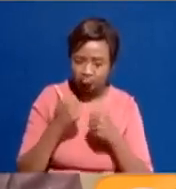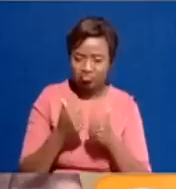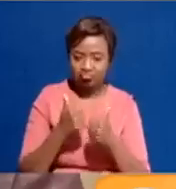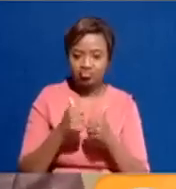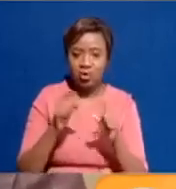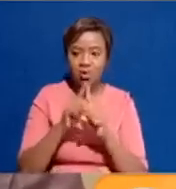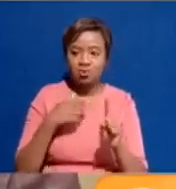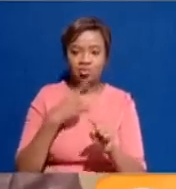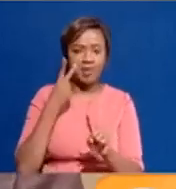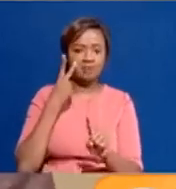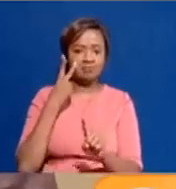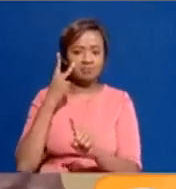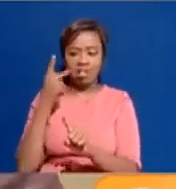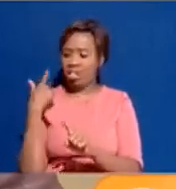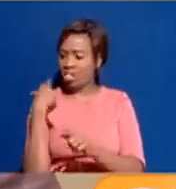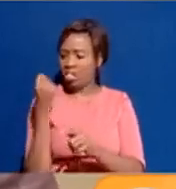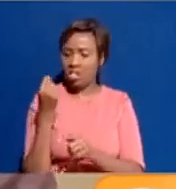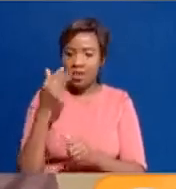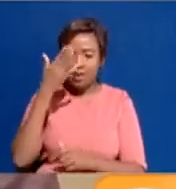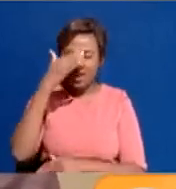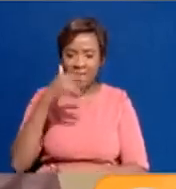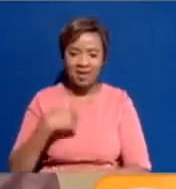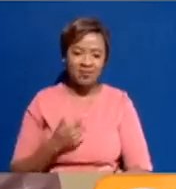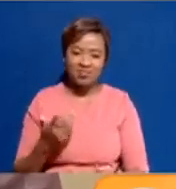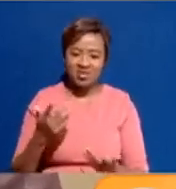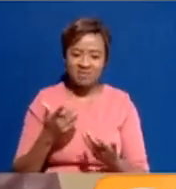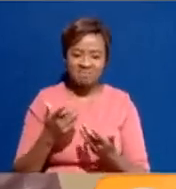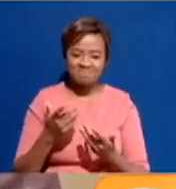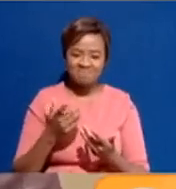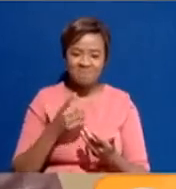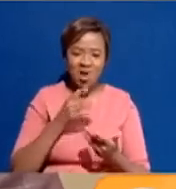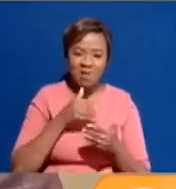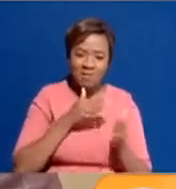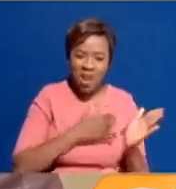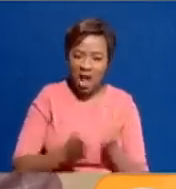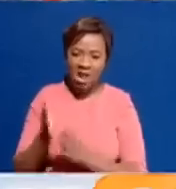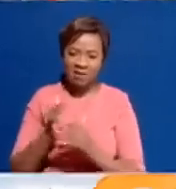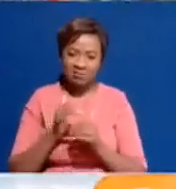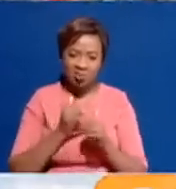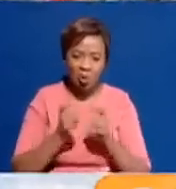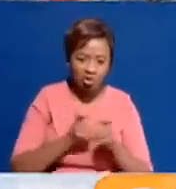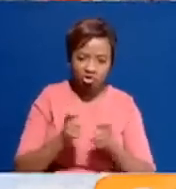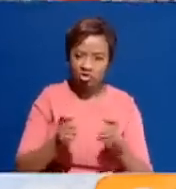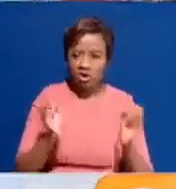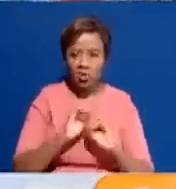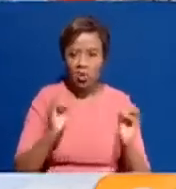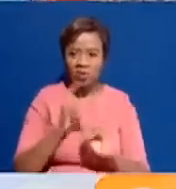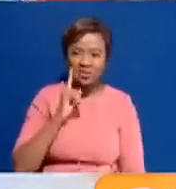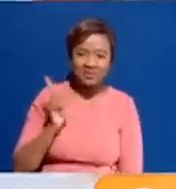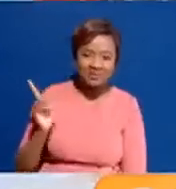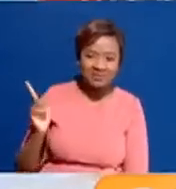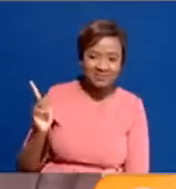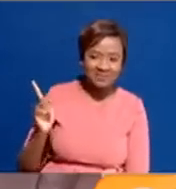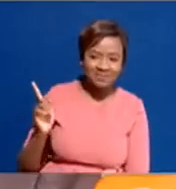in the last few days, it's that we lacked command. And this is exactly why the police went to an extreme. The use of tear